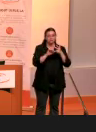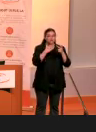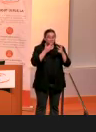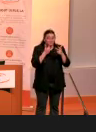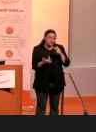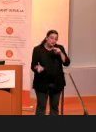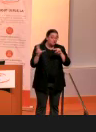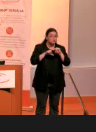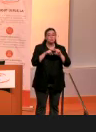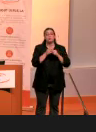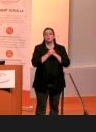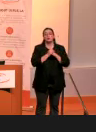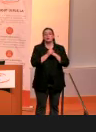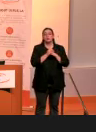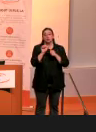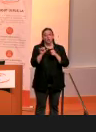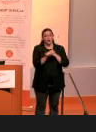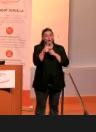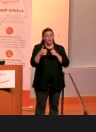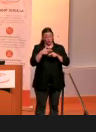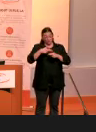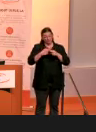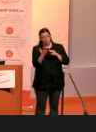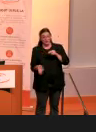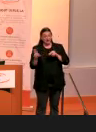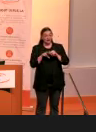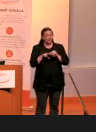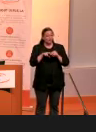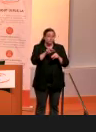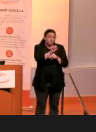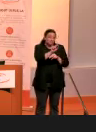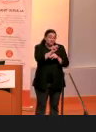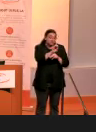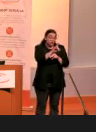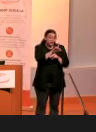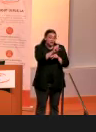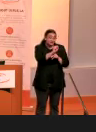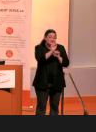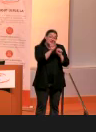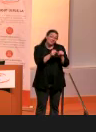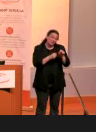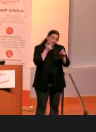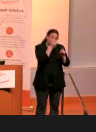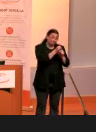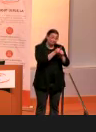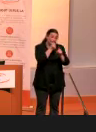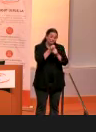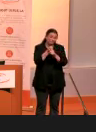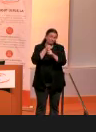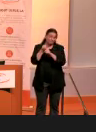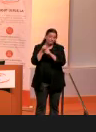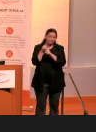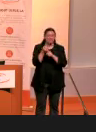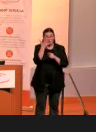diabetes, and increasing risk of weight gain. So again, just another reason why we're all trying to